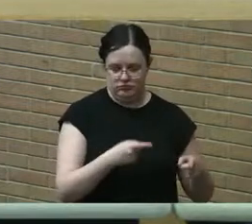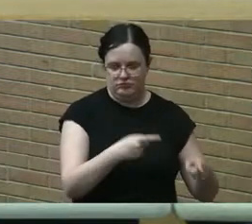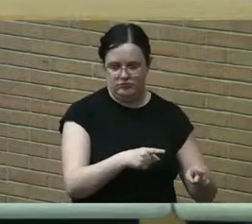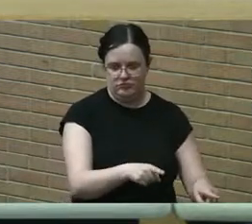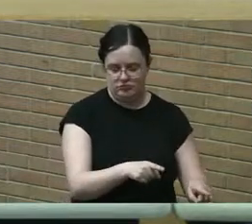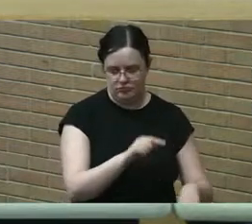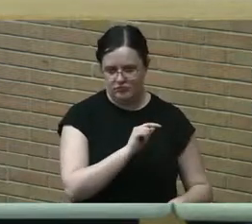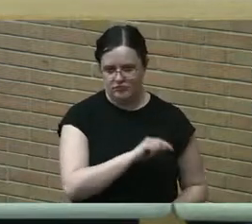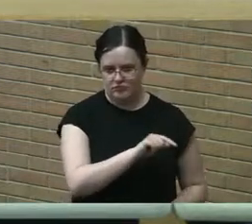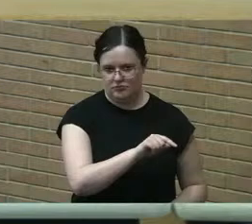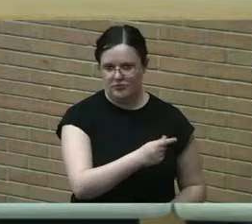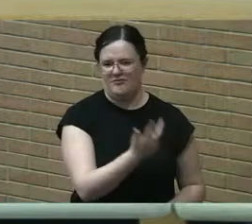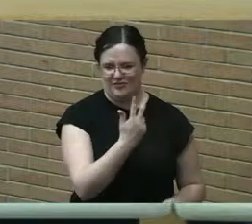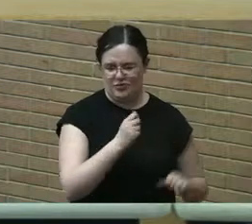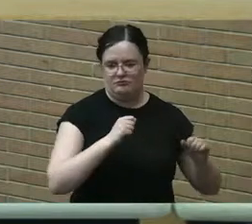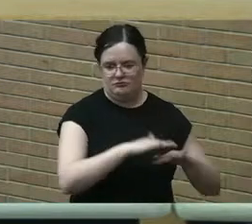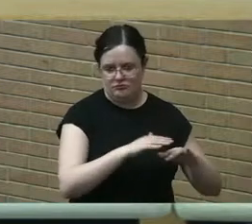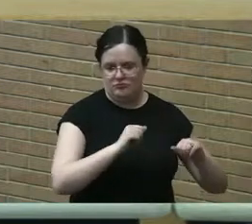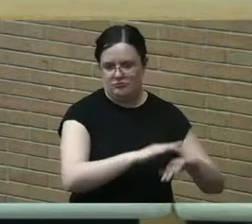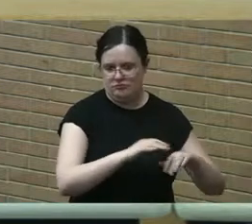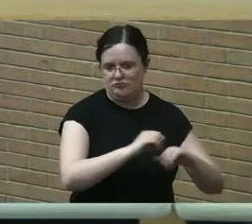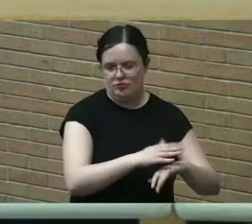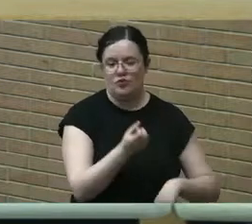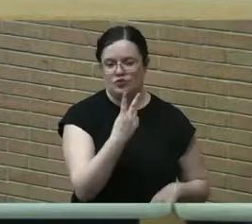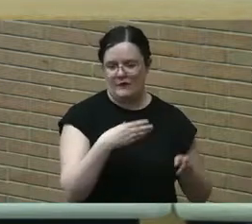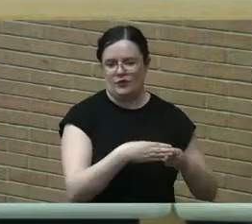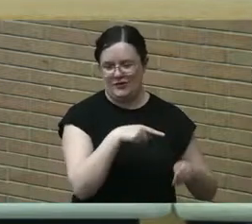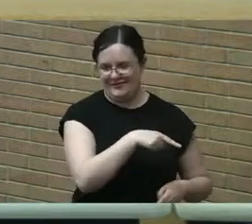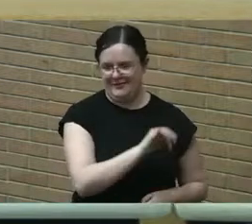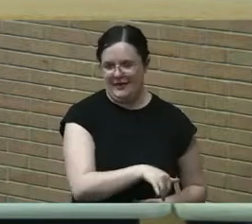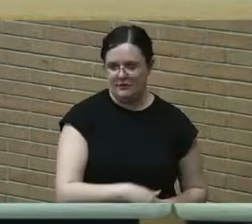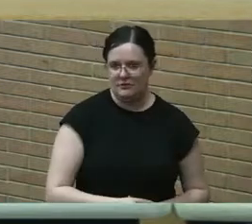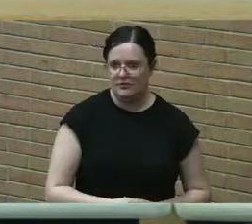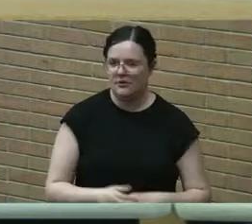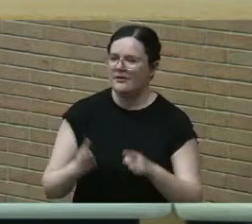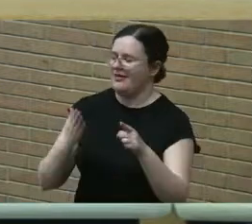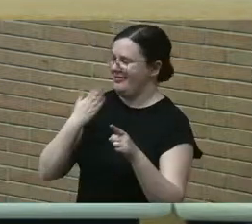where there were people gathered in the 12 Corners Park.